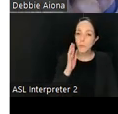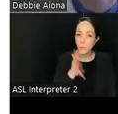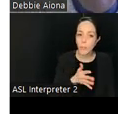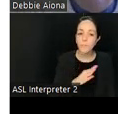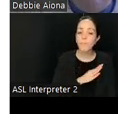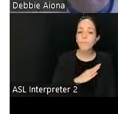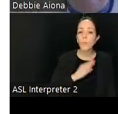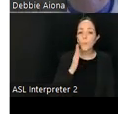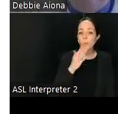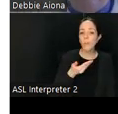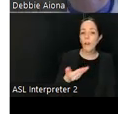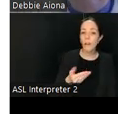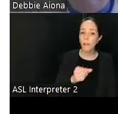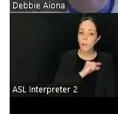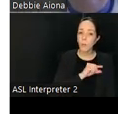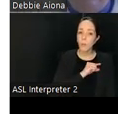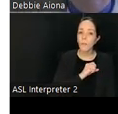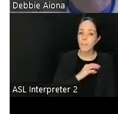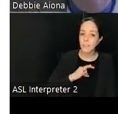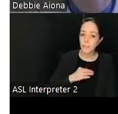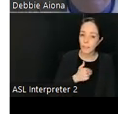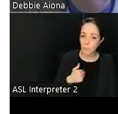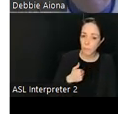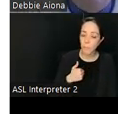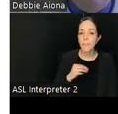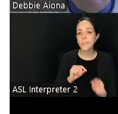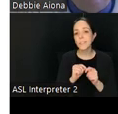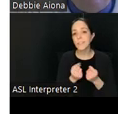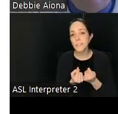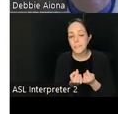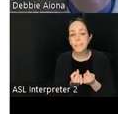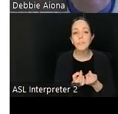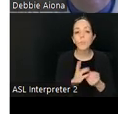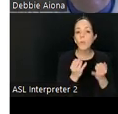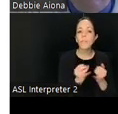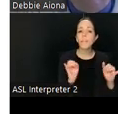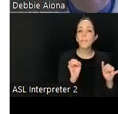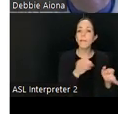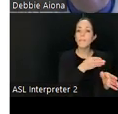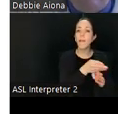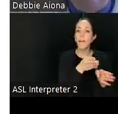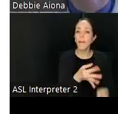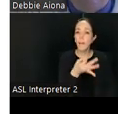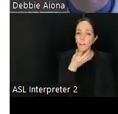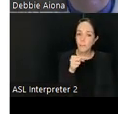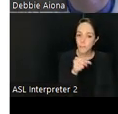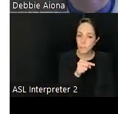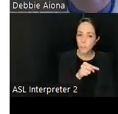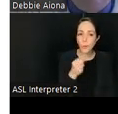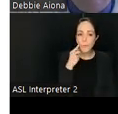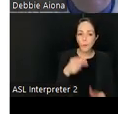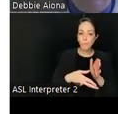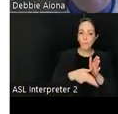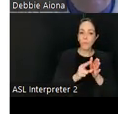hire a qualified staff member, a team, or independent experts to review closed investigations pertaining